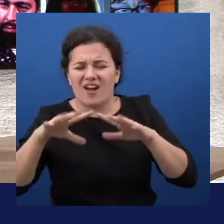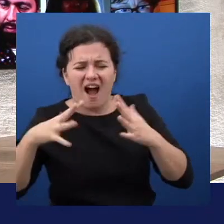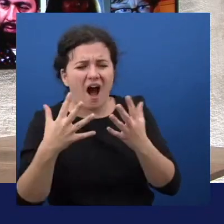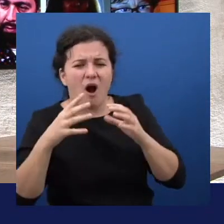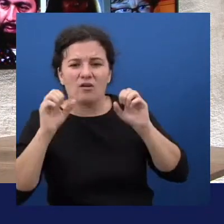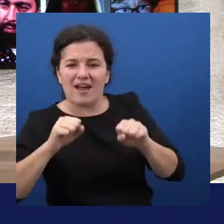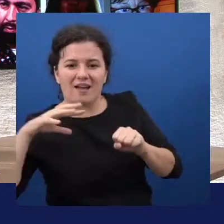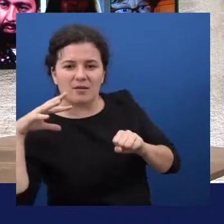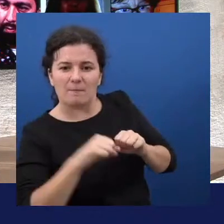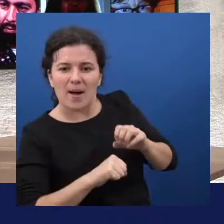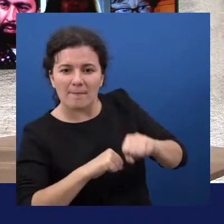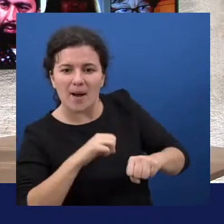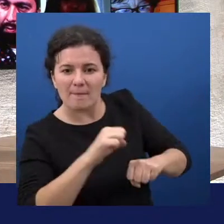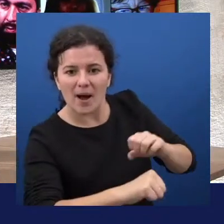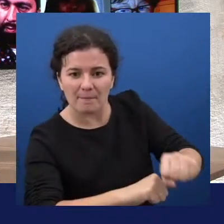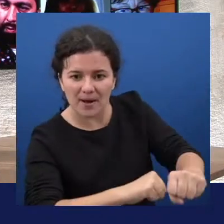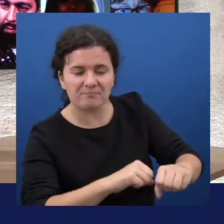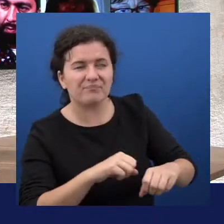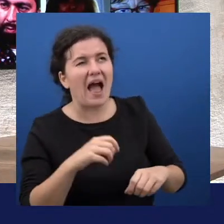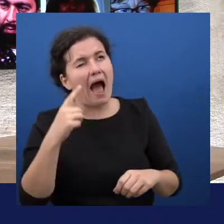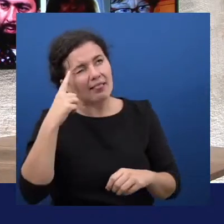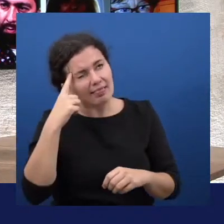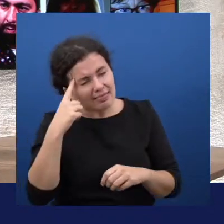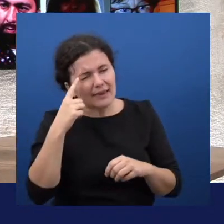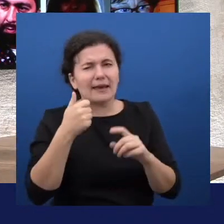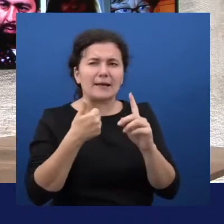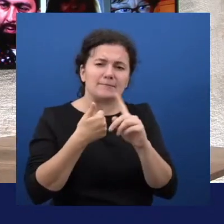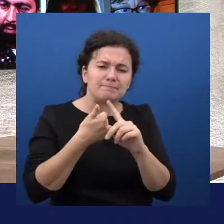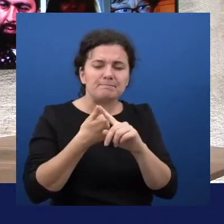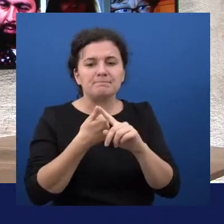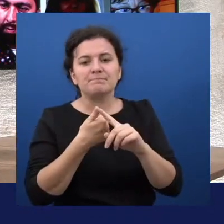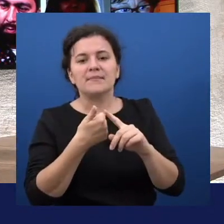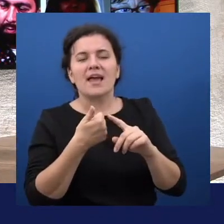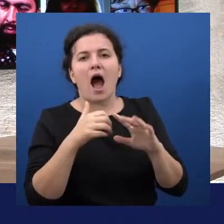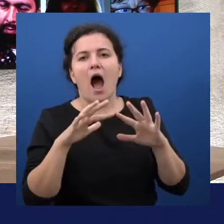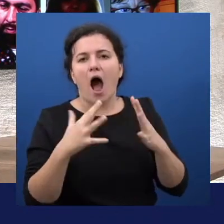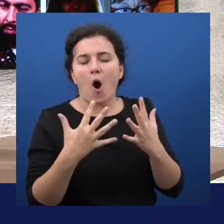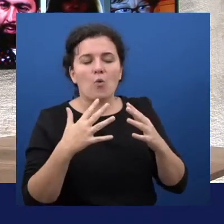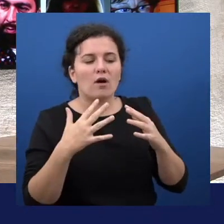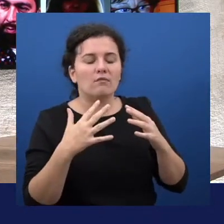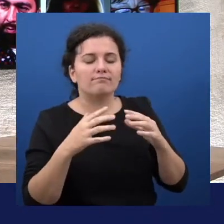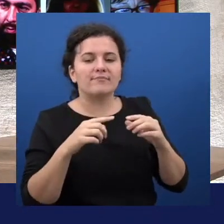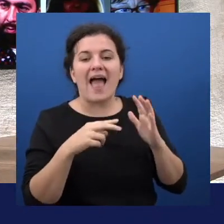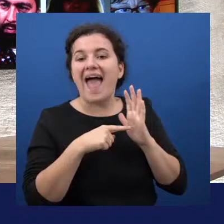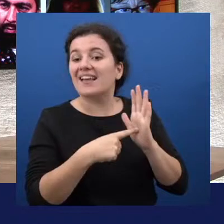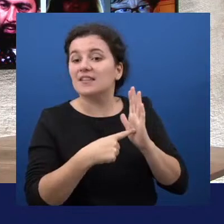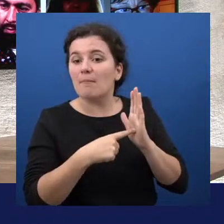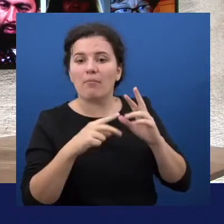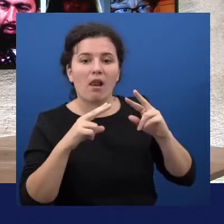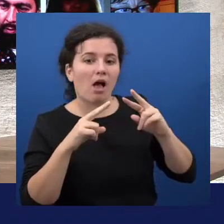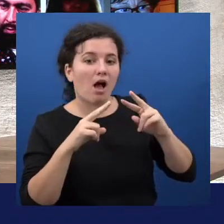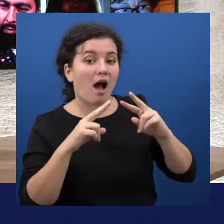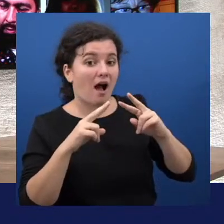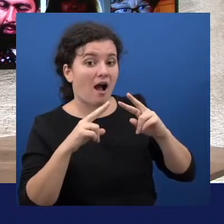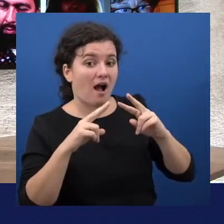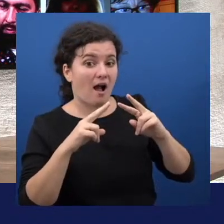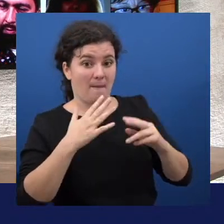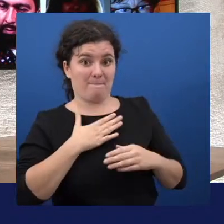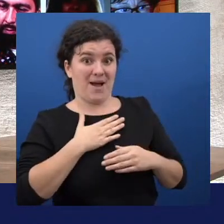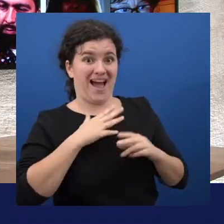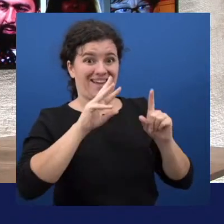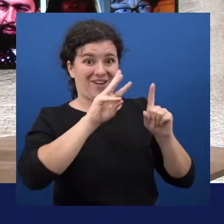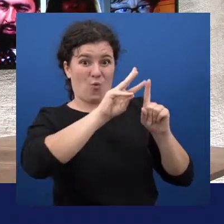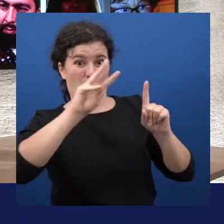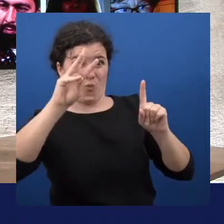probably the most straightforward one is analyzing your data from your website,